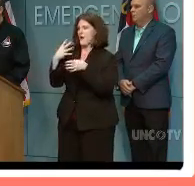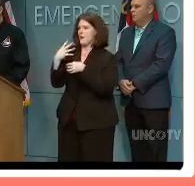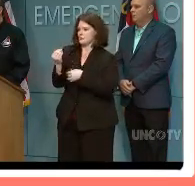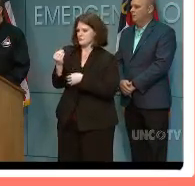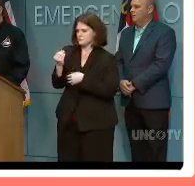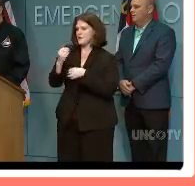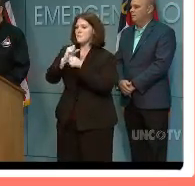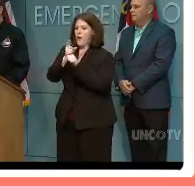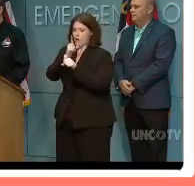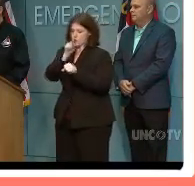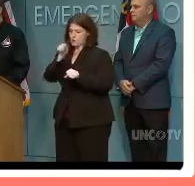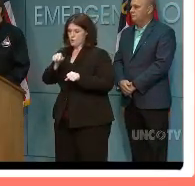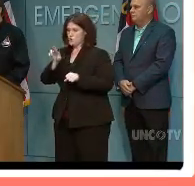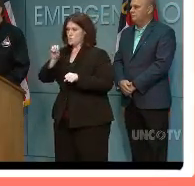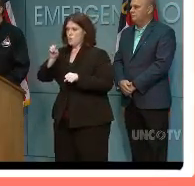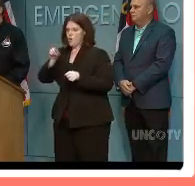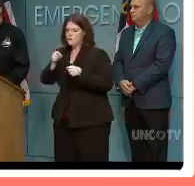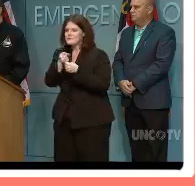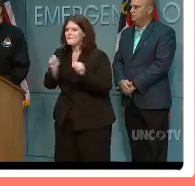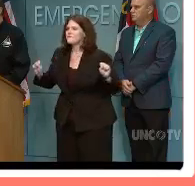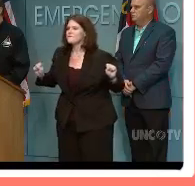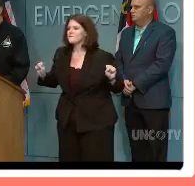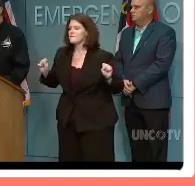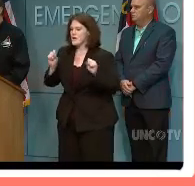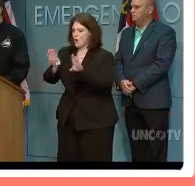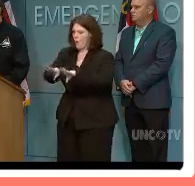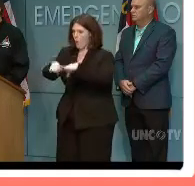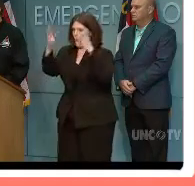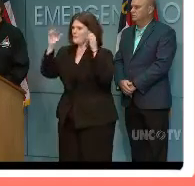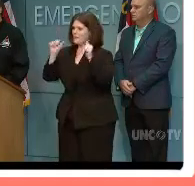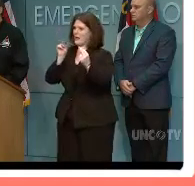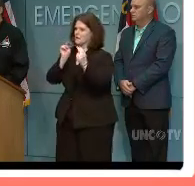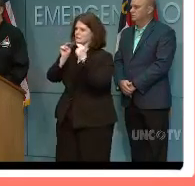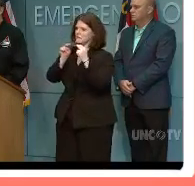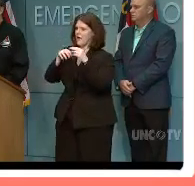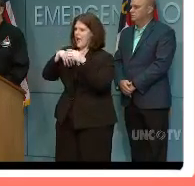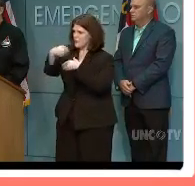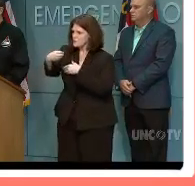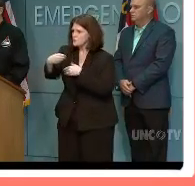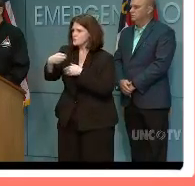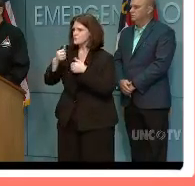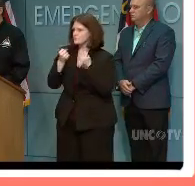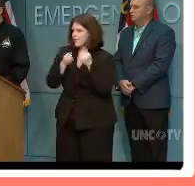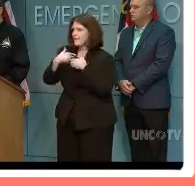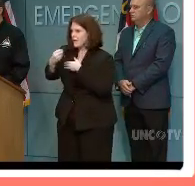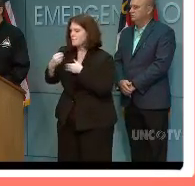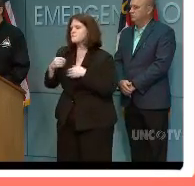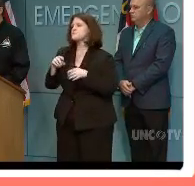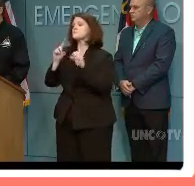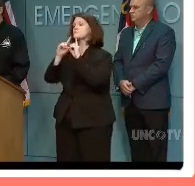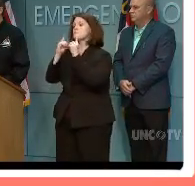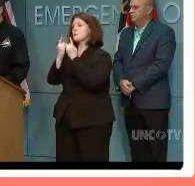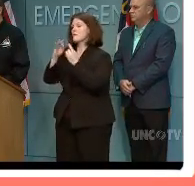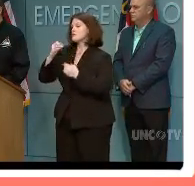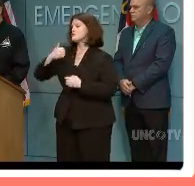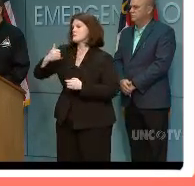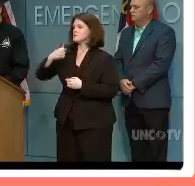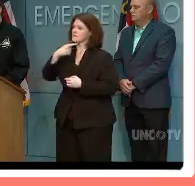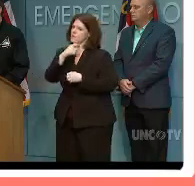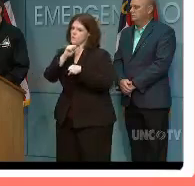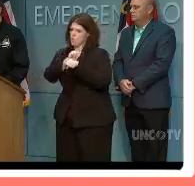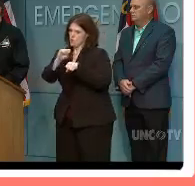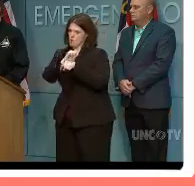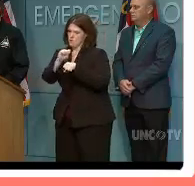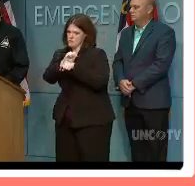make sure that the roads are safe and open for them to do so. The Department of Transportation is